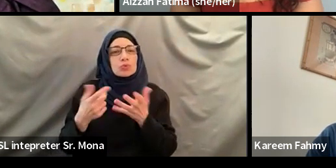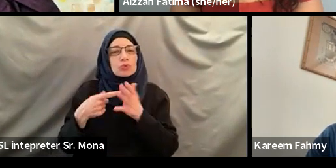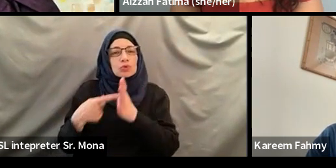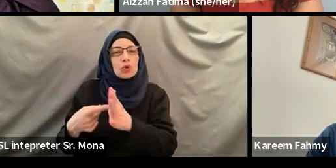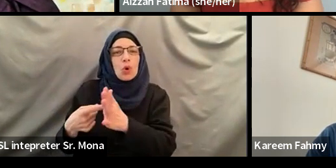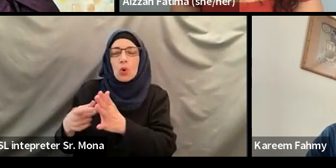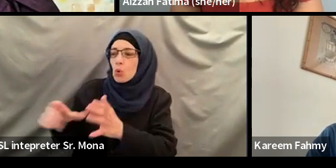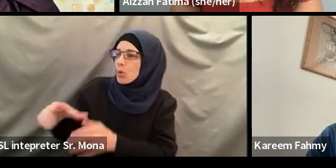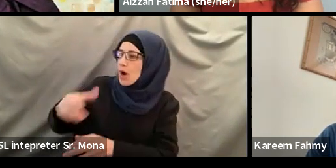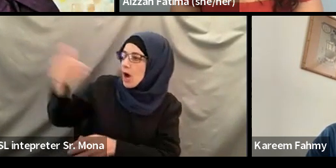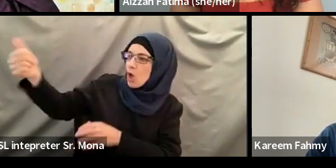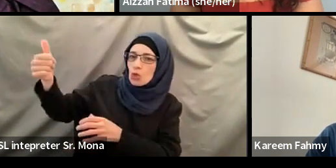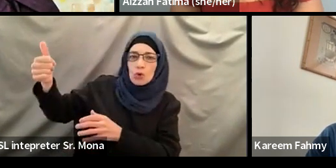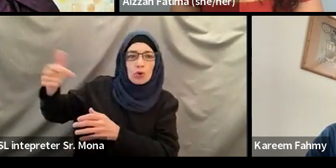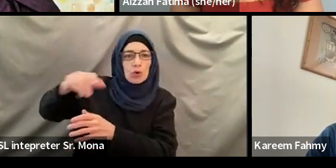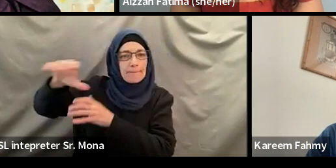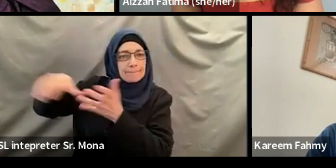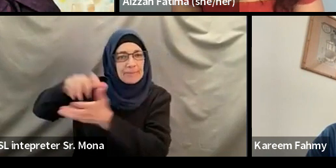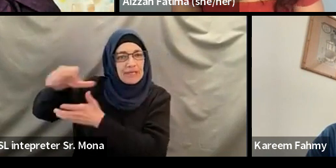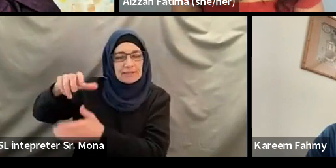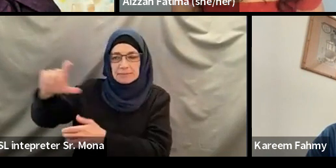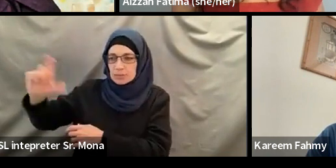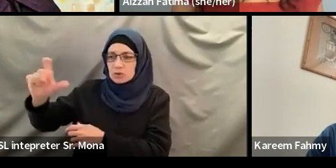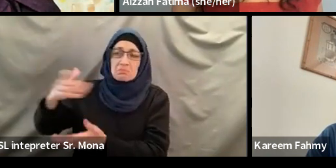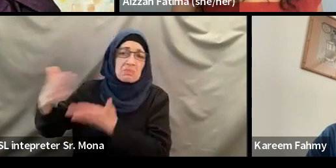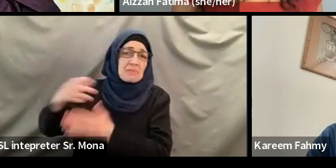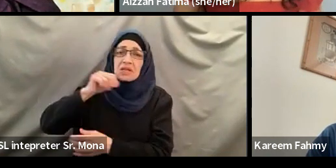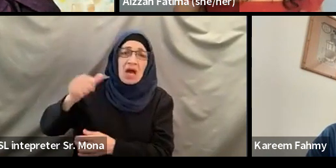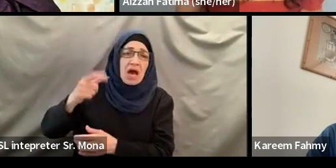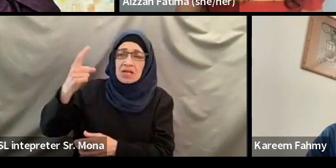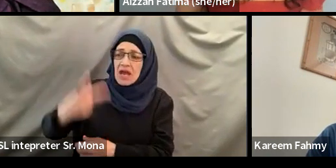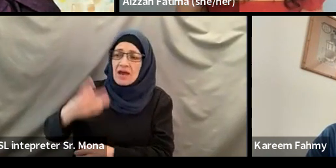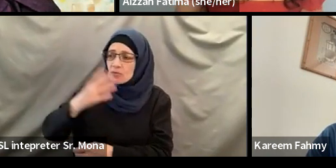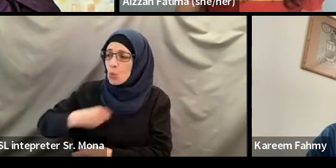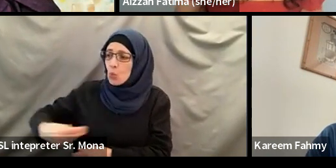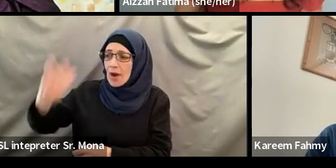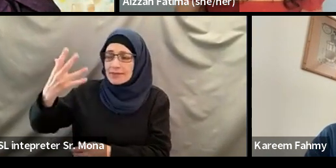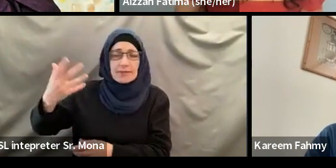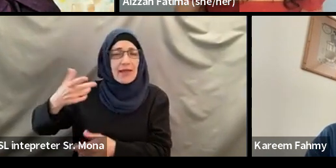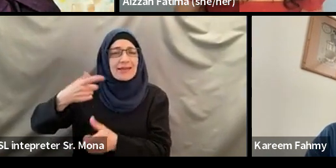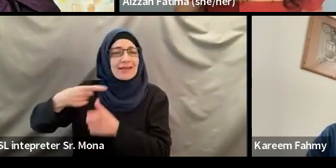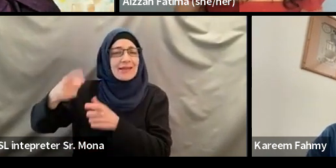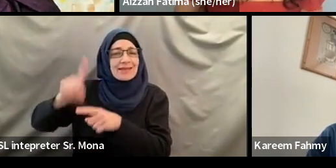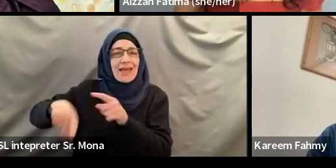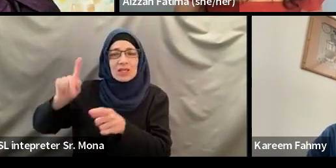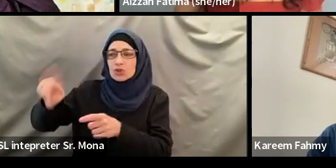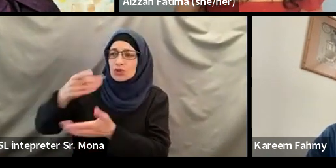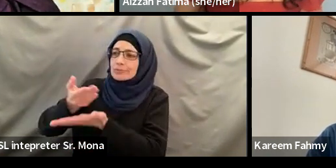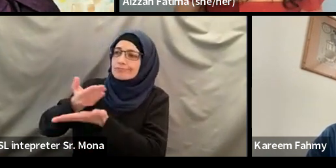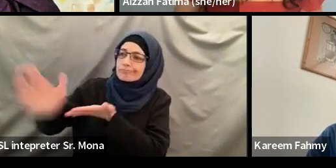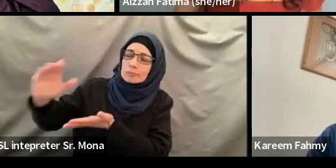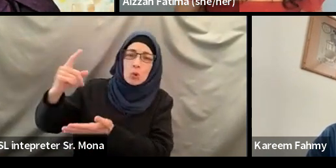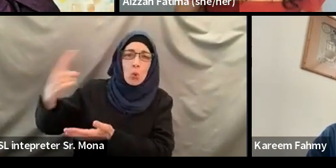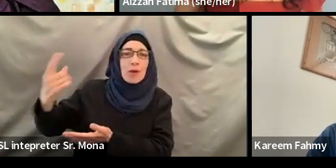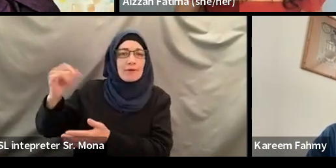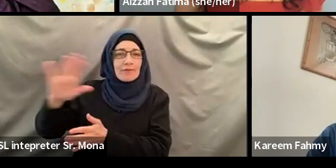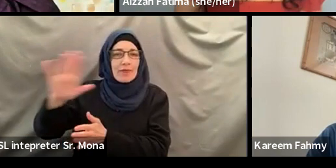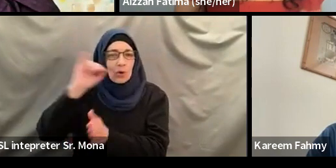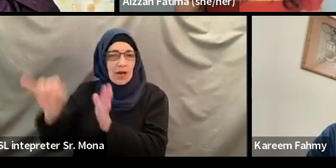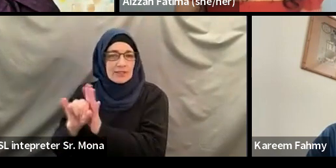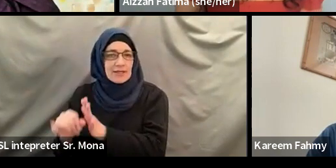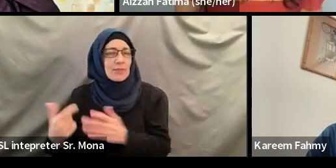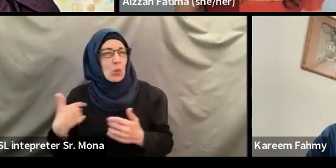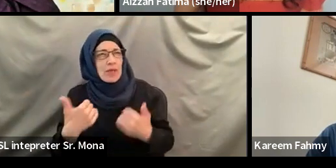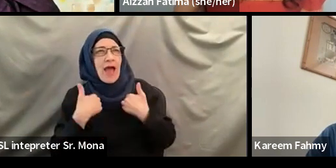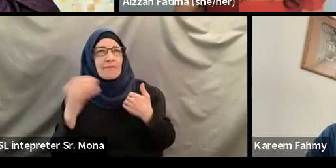aren't half white and don't get to just like discard half of their identity to immerse in one culture. there's this idea of like halfness that we've been taught to